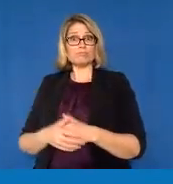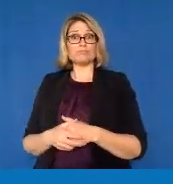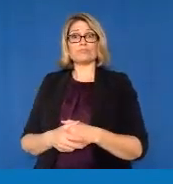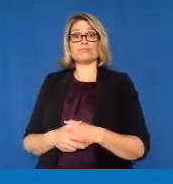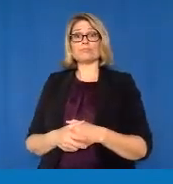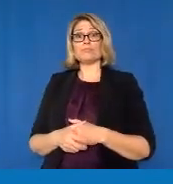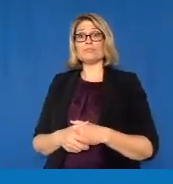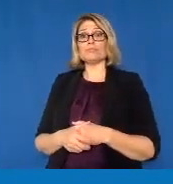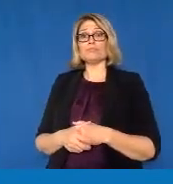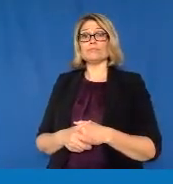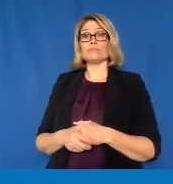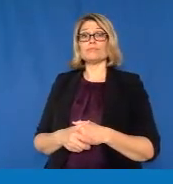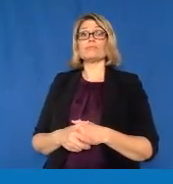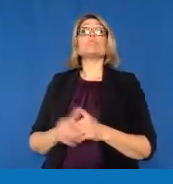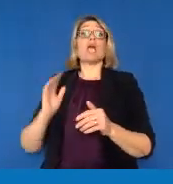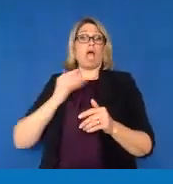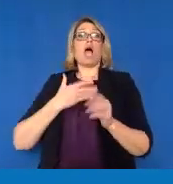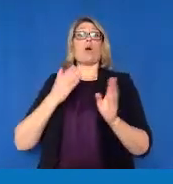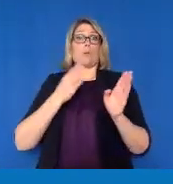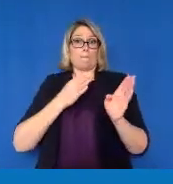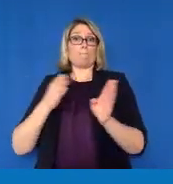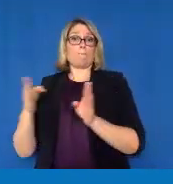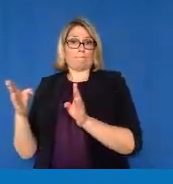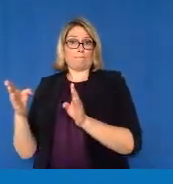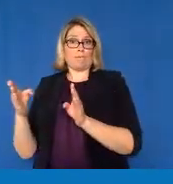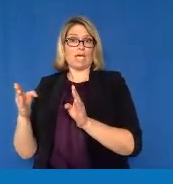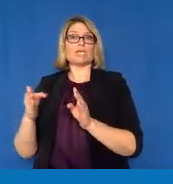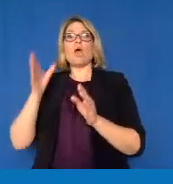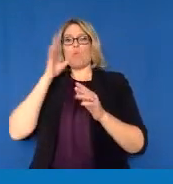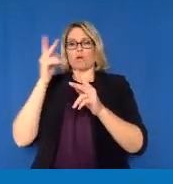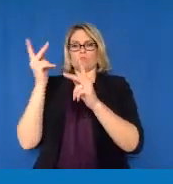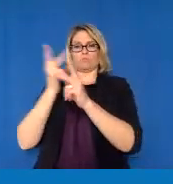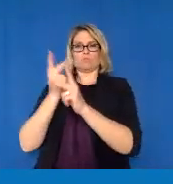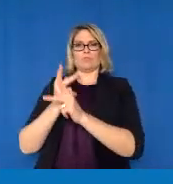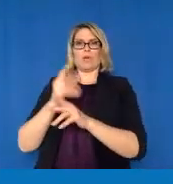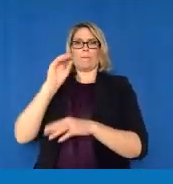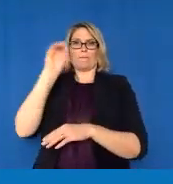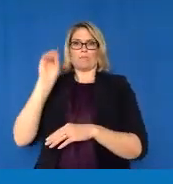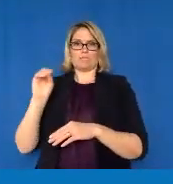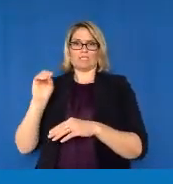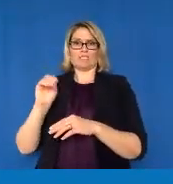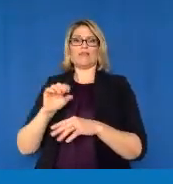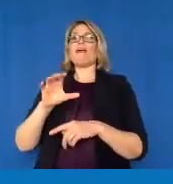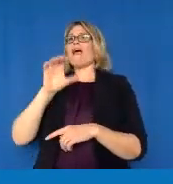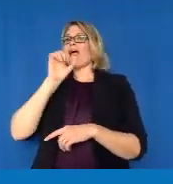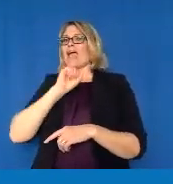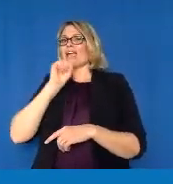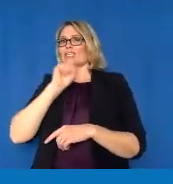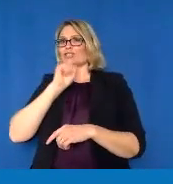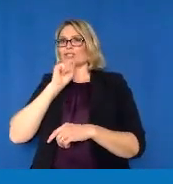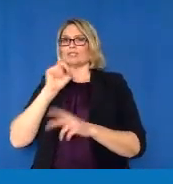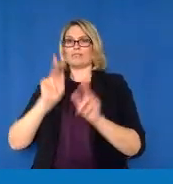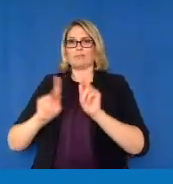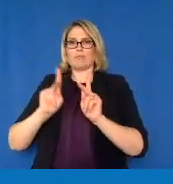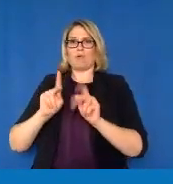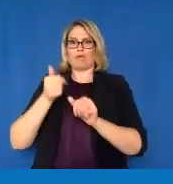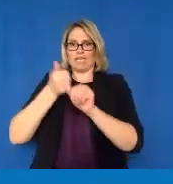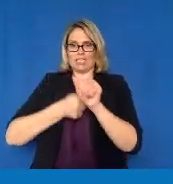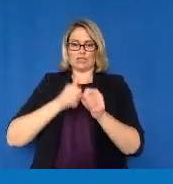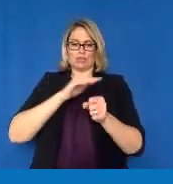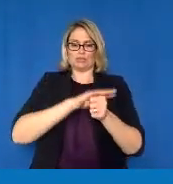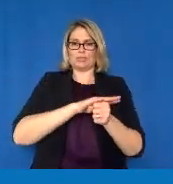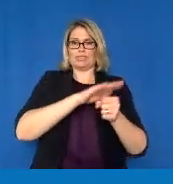So our planning included calculating a percentage of each age group in each region. The